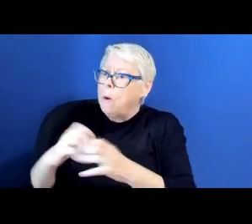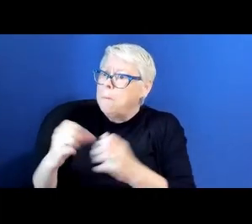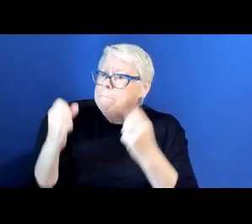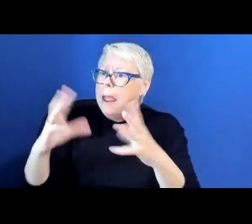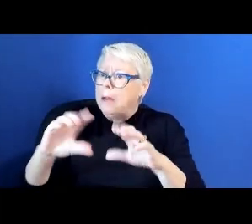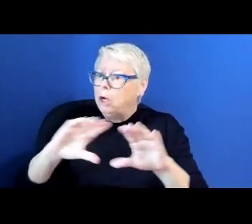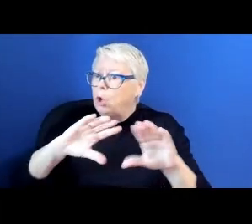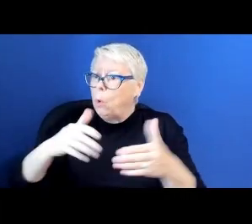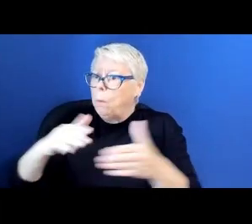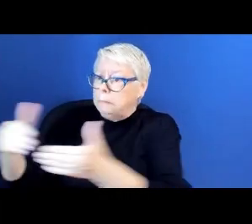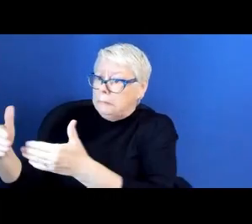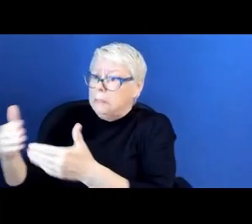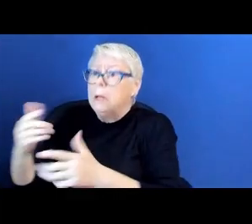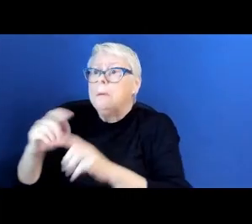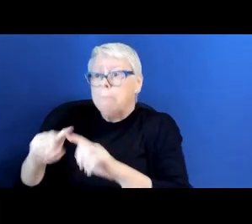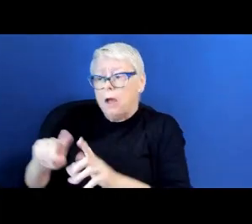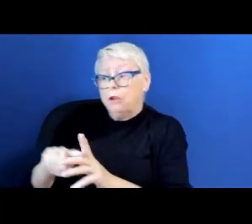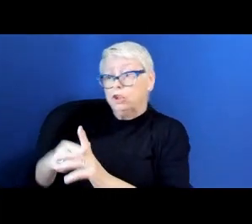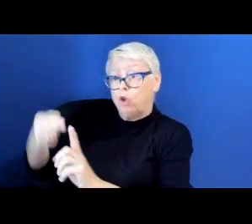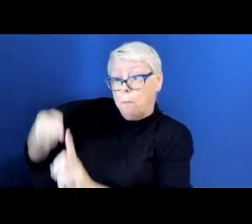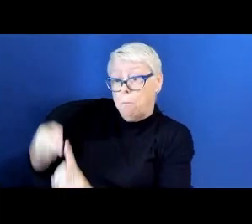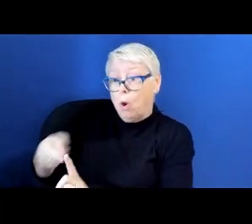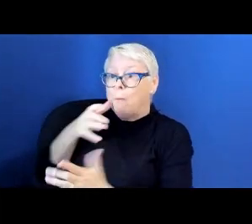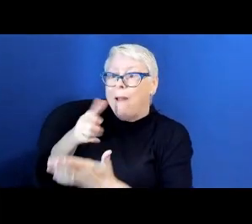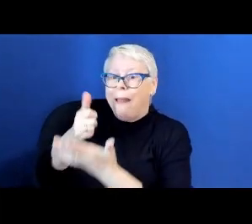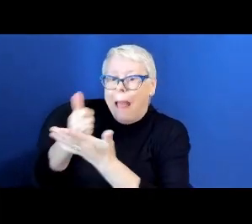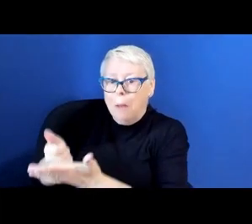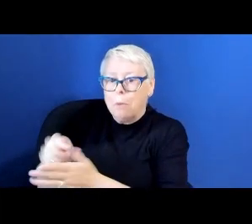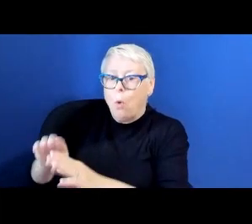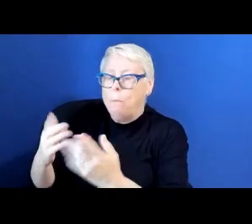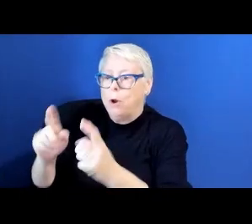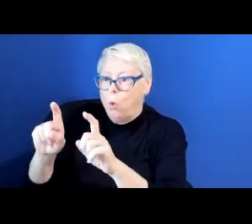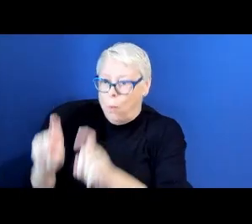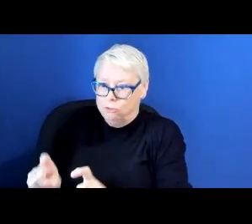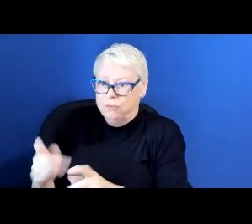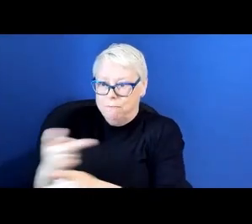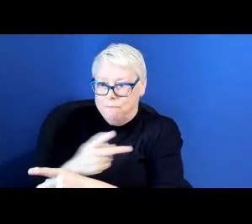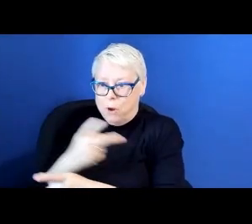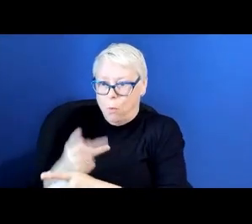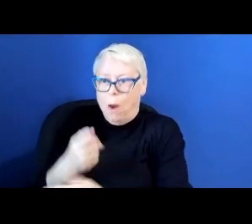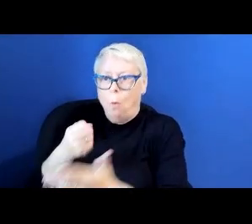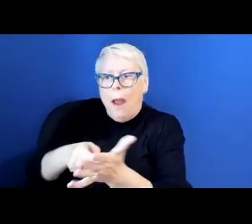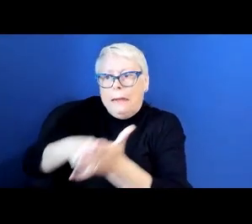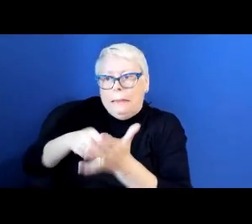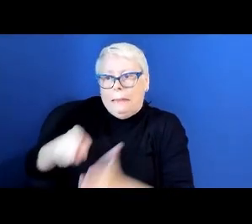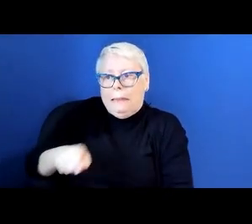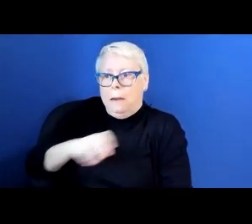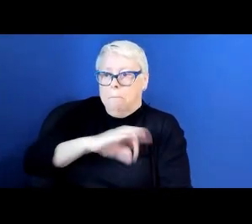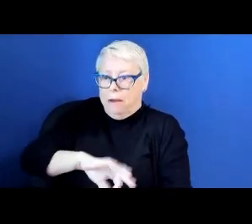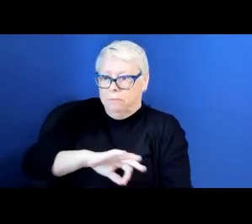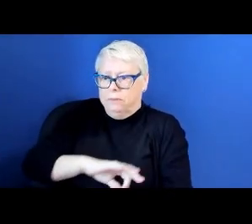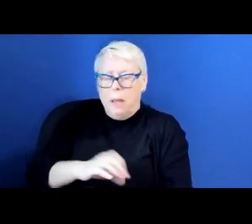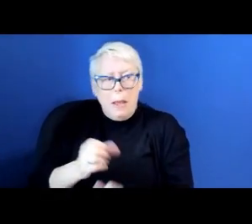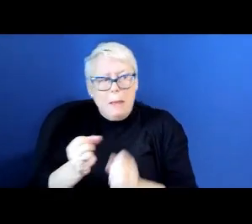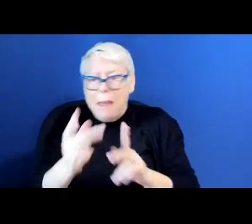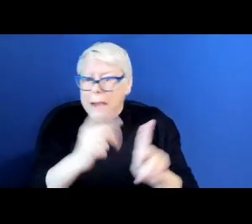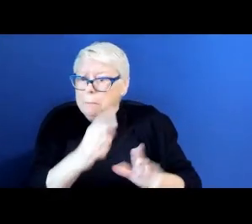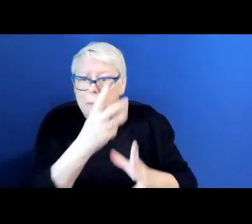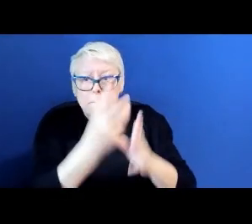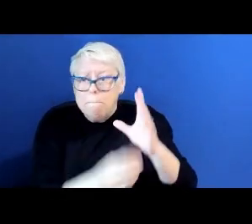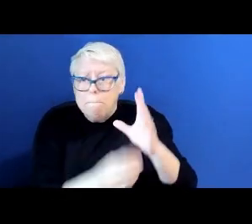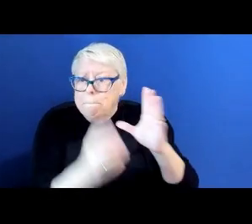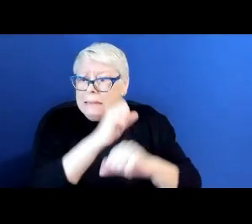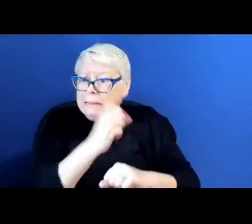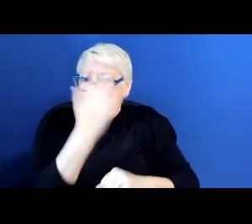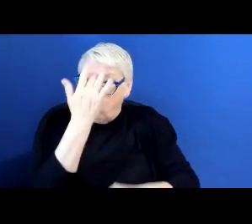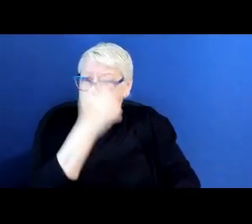for benefit suggestions and discovery. Many people might be missing out of benefits because they do not